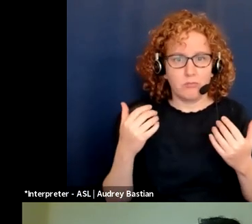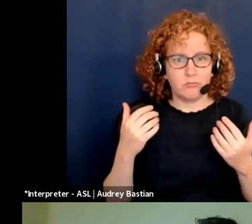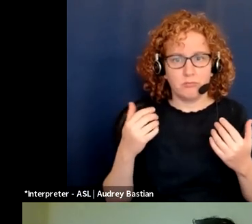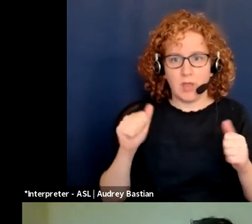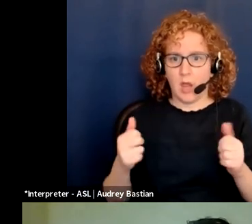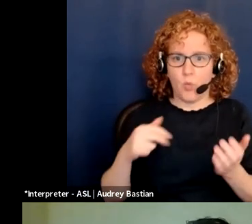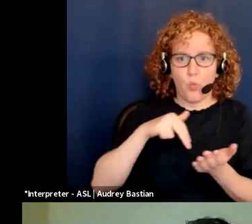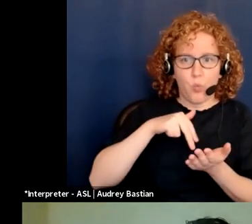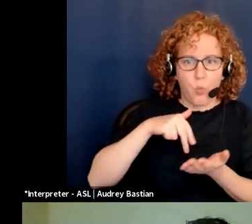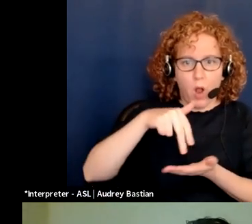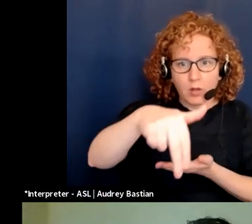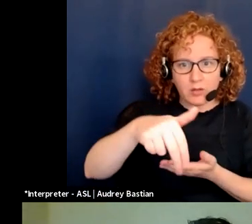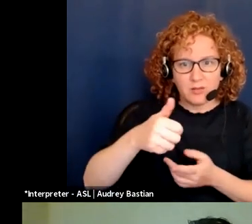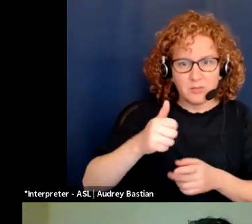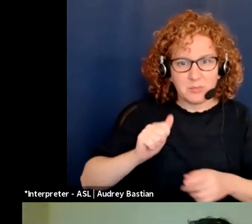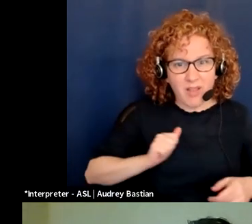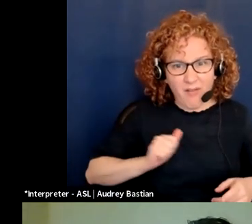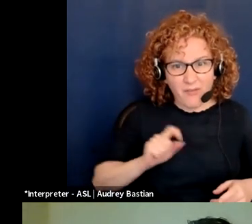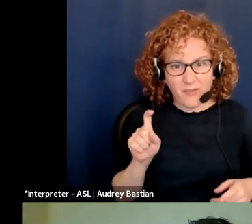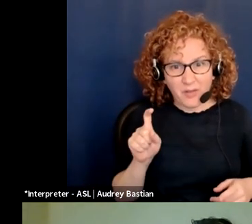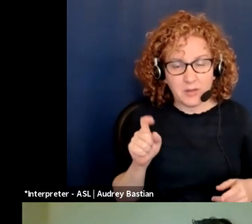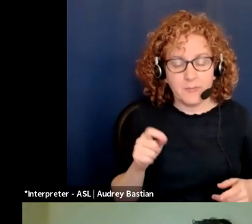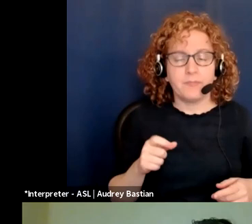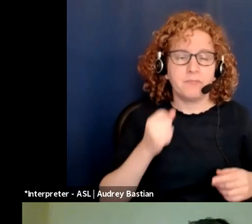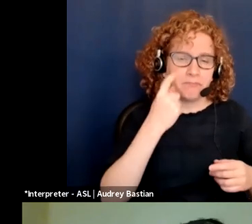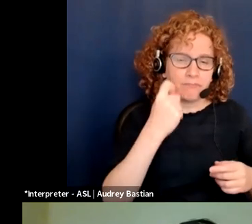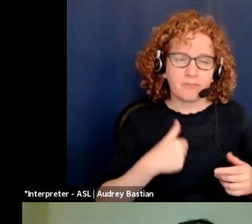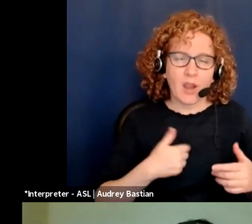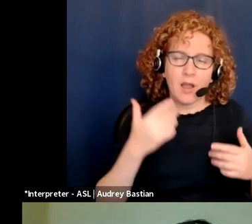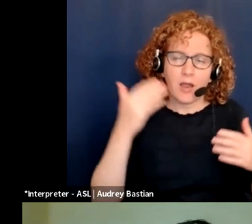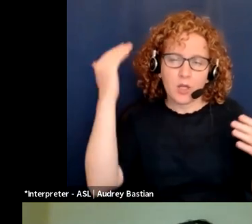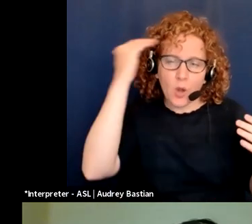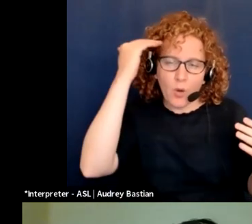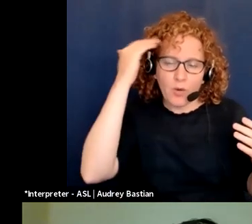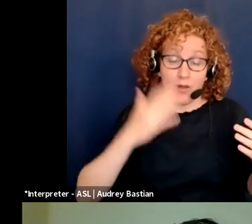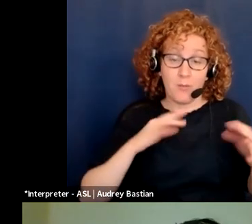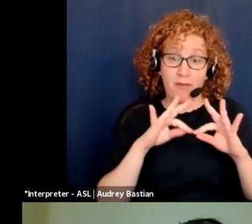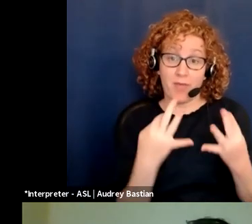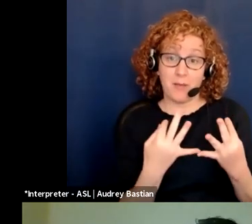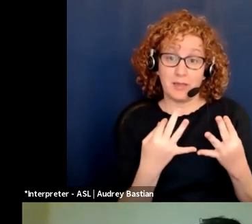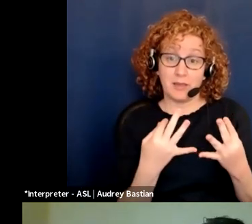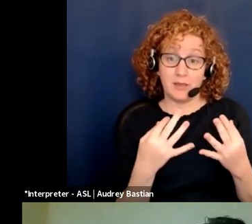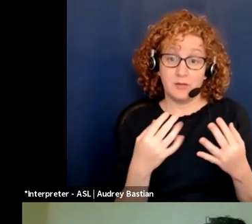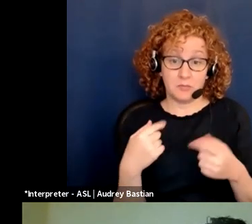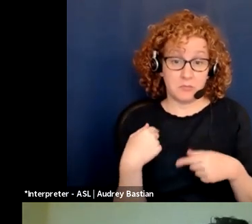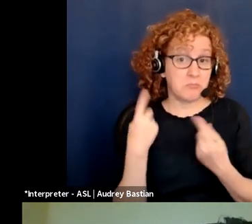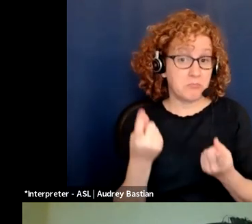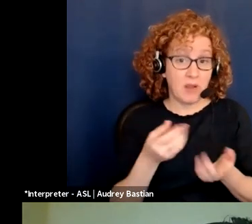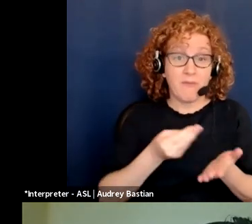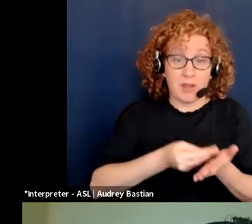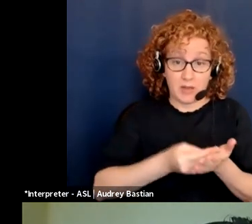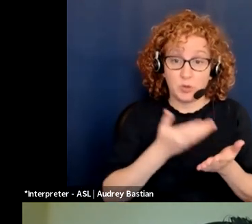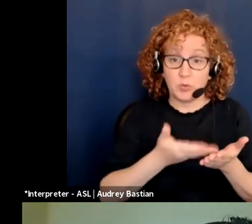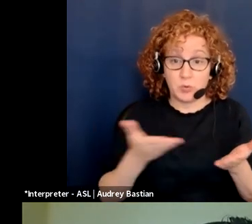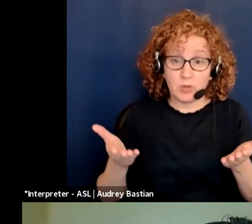So I'd always been fortunate in that my family has had the financial resources to